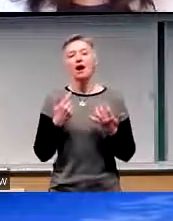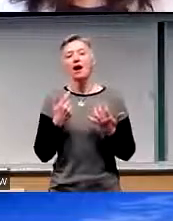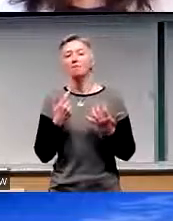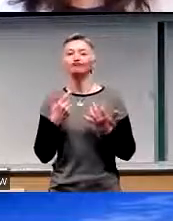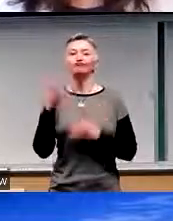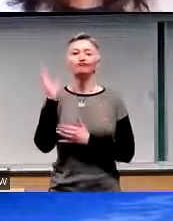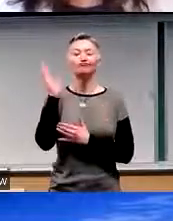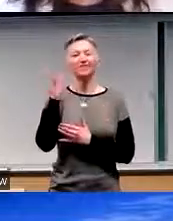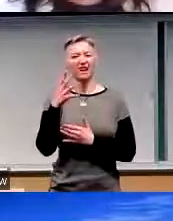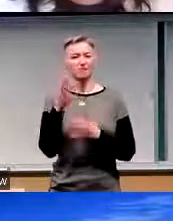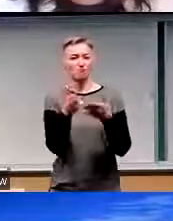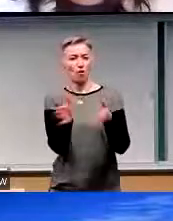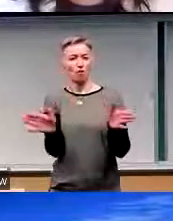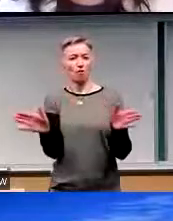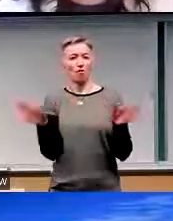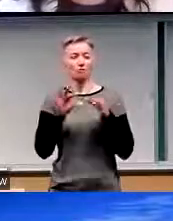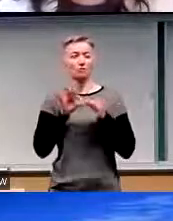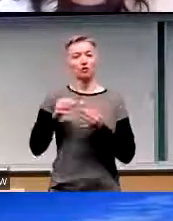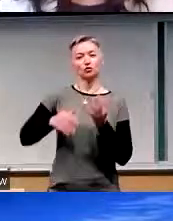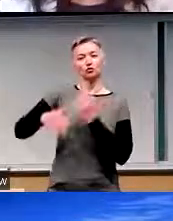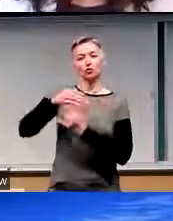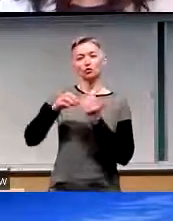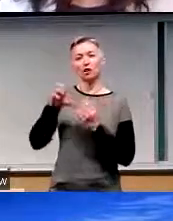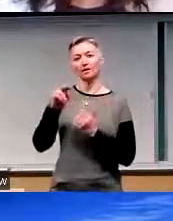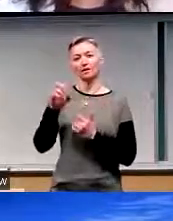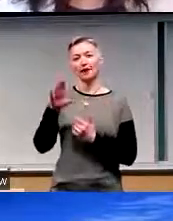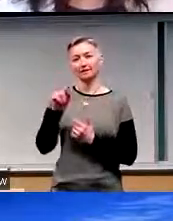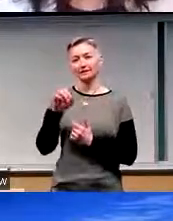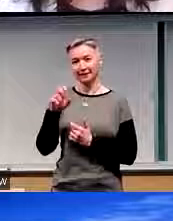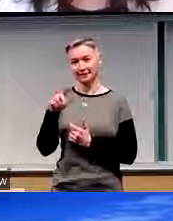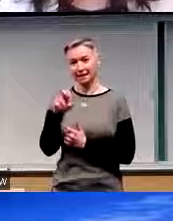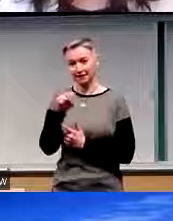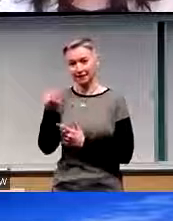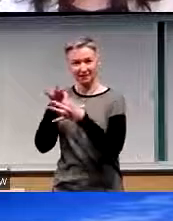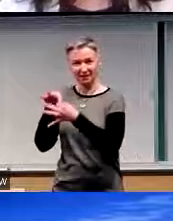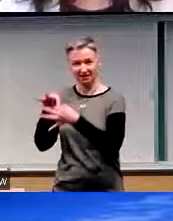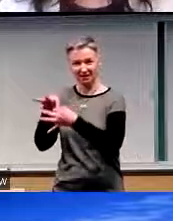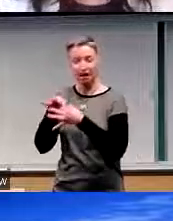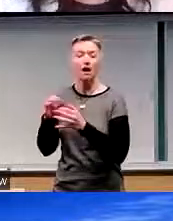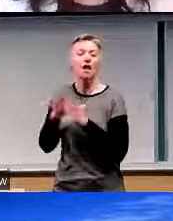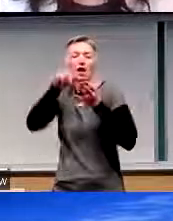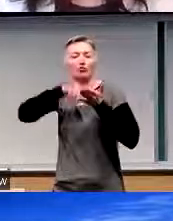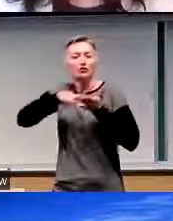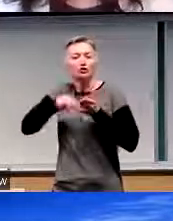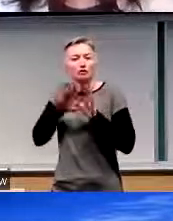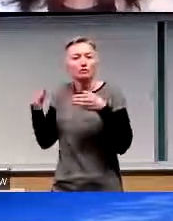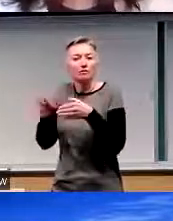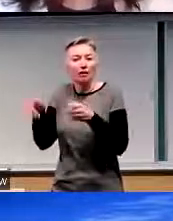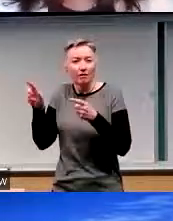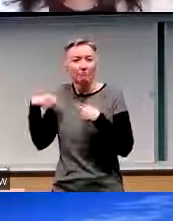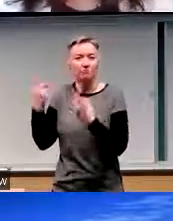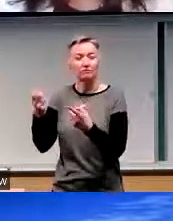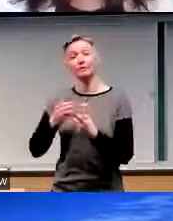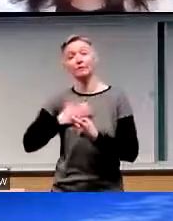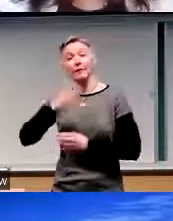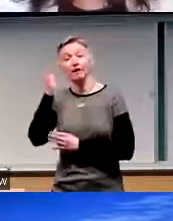about social connectedness. There is a lot of research on social connectedness, so this talk will just